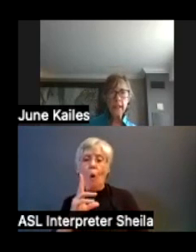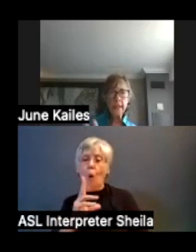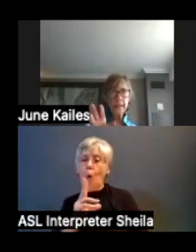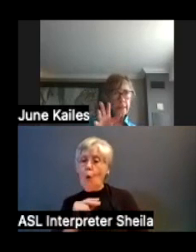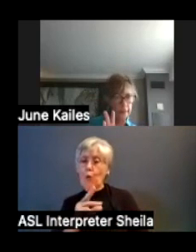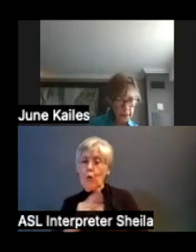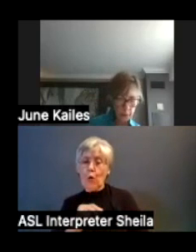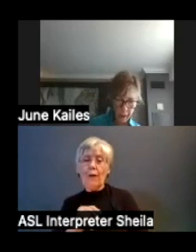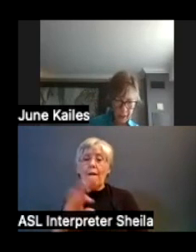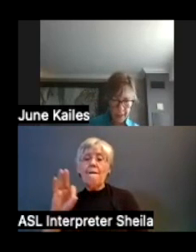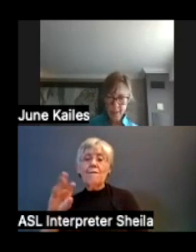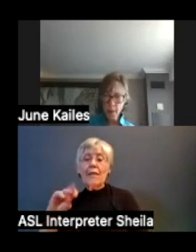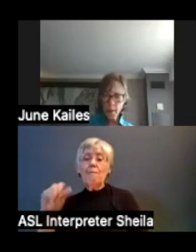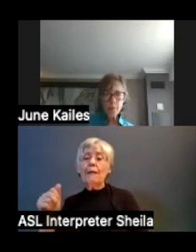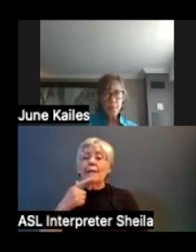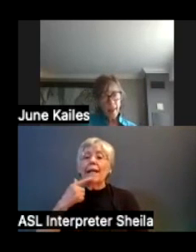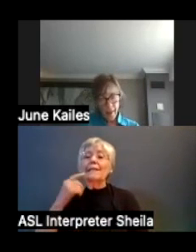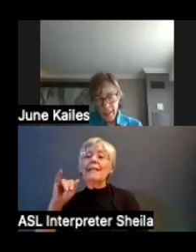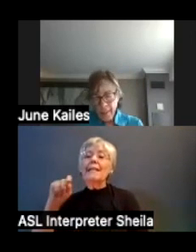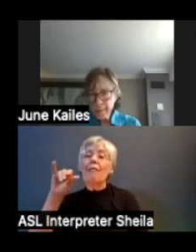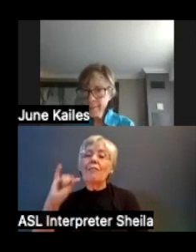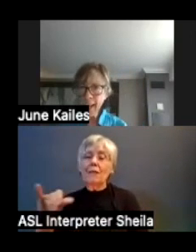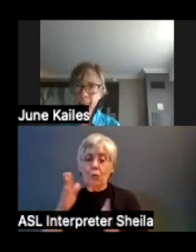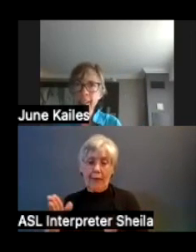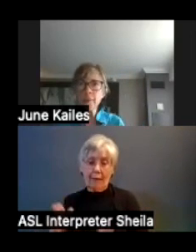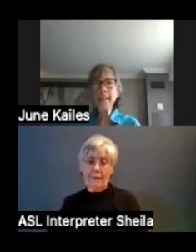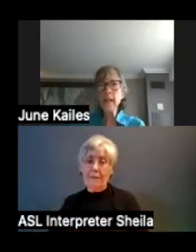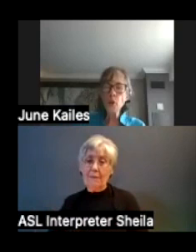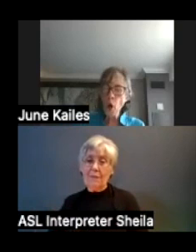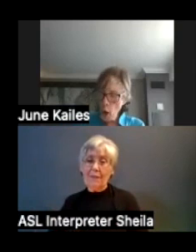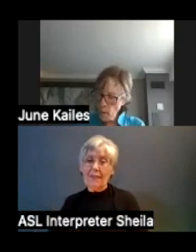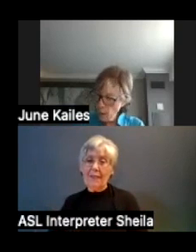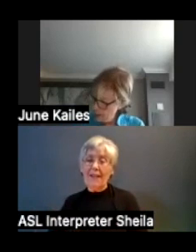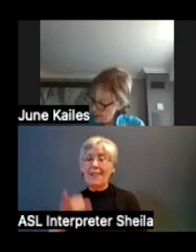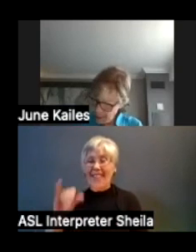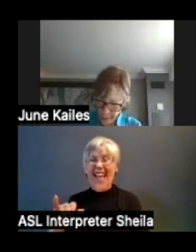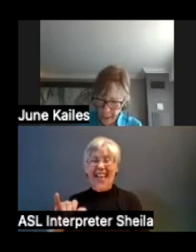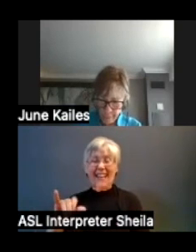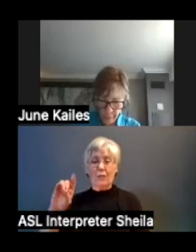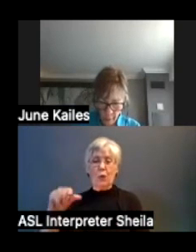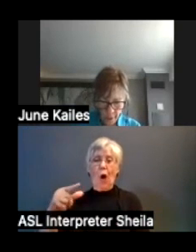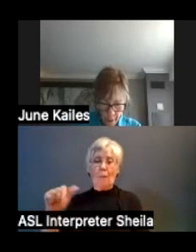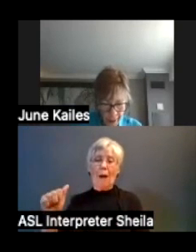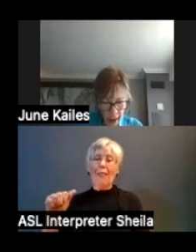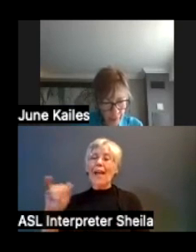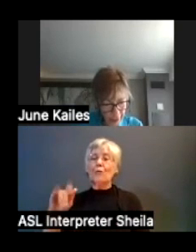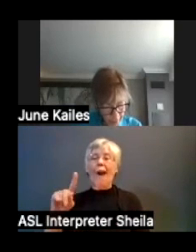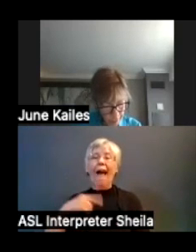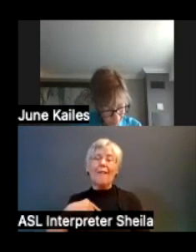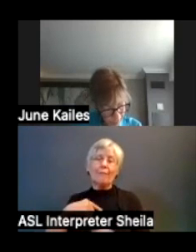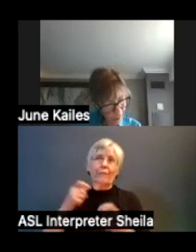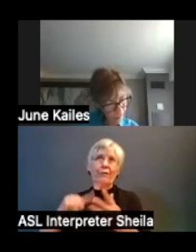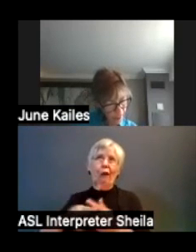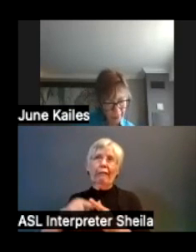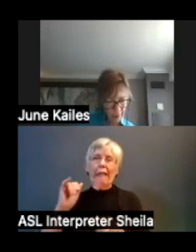FEMA says it's this way. So that's where that dogma slide came from. You know, you gotta be